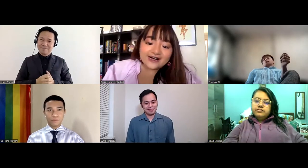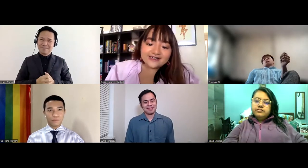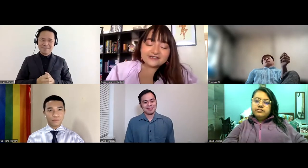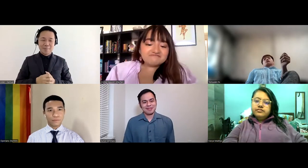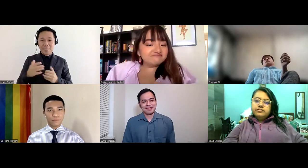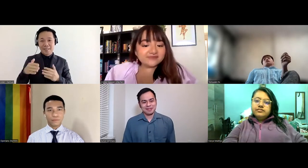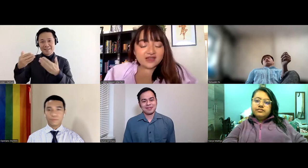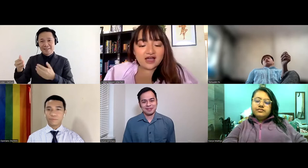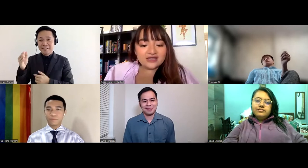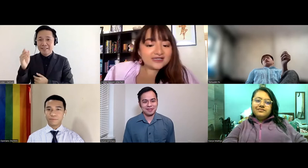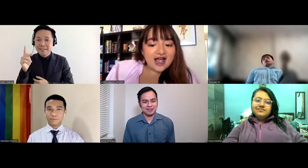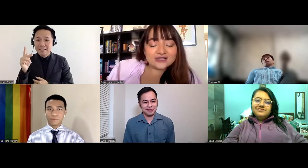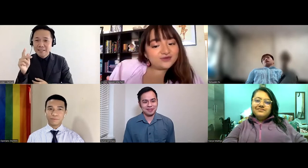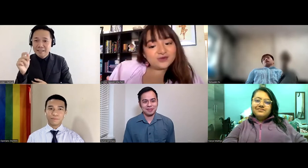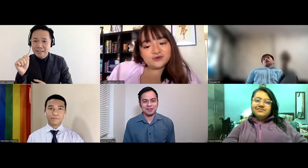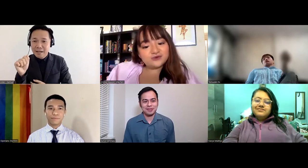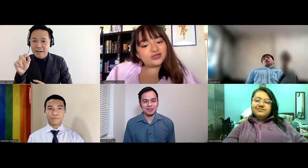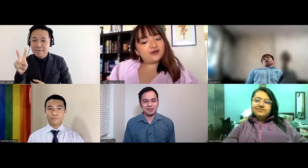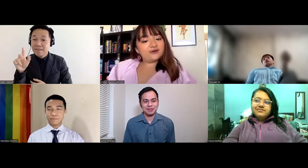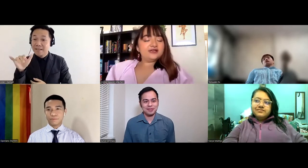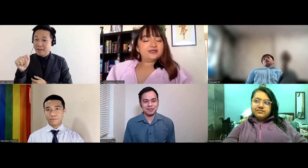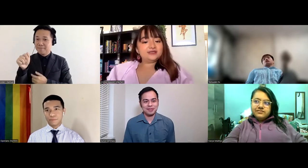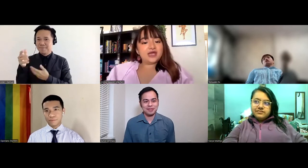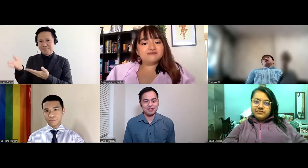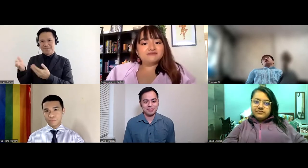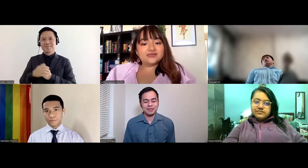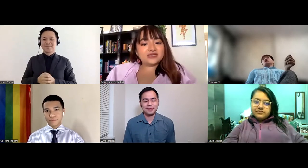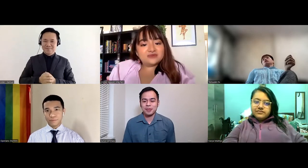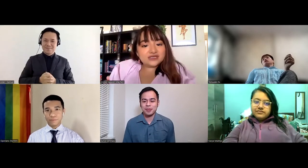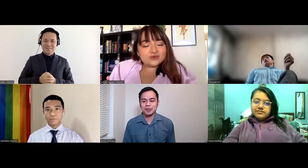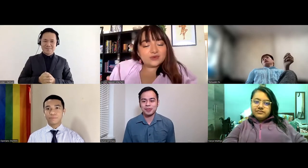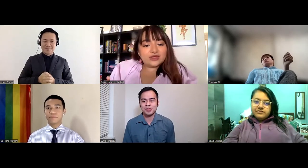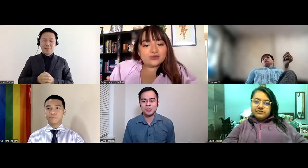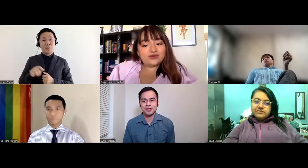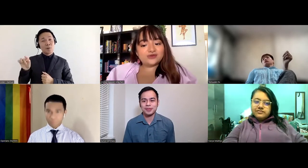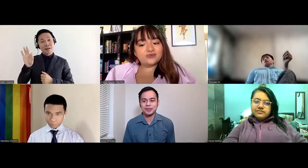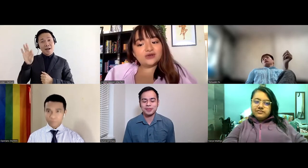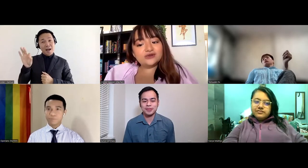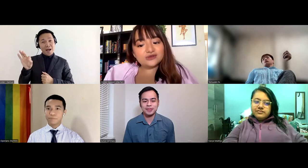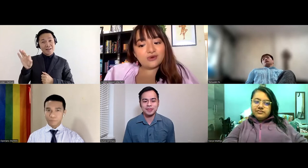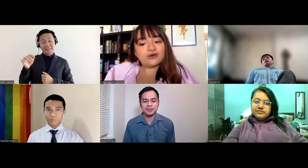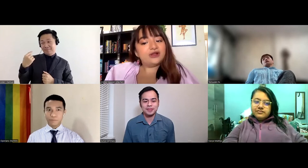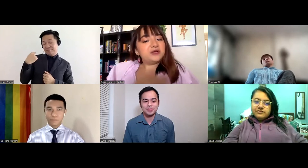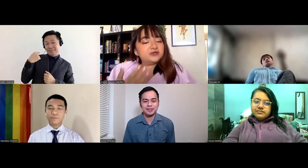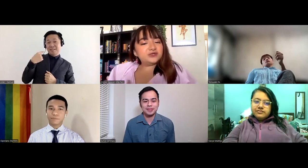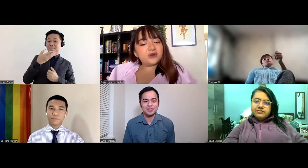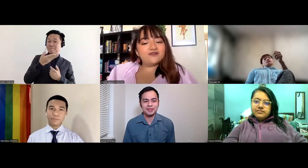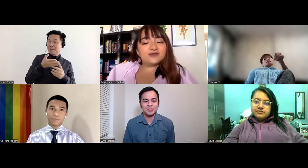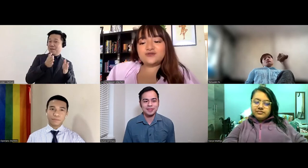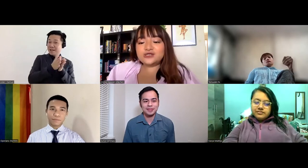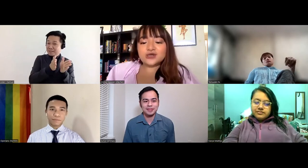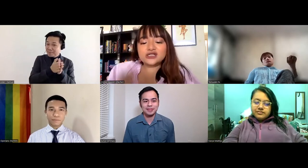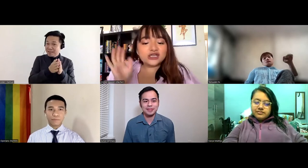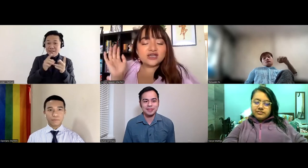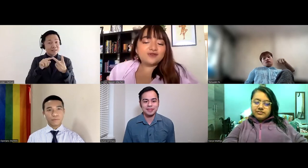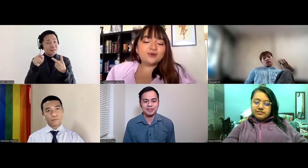Kavya, I'd like to ask if you share the same sentiments with the previous speakers, or would you have a